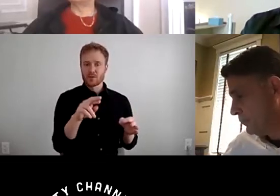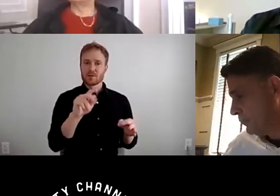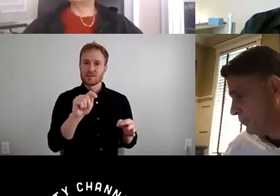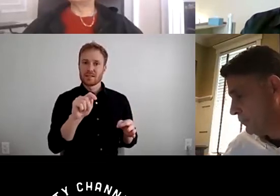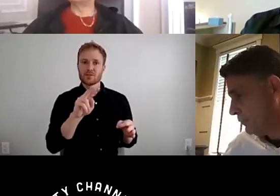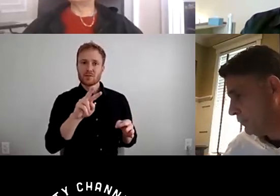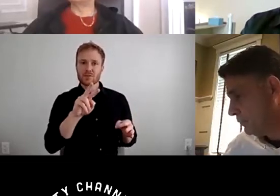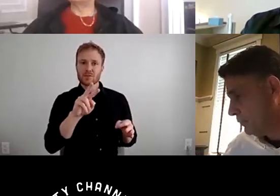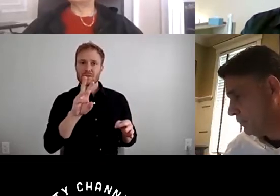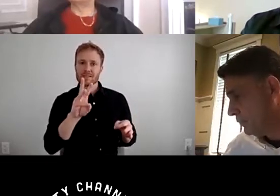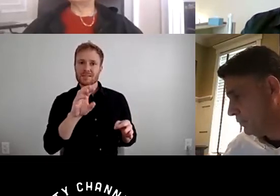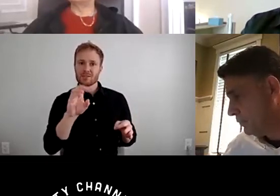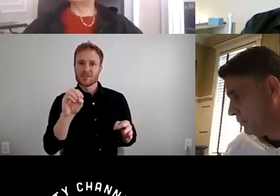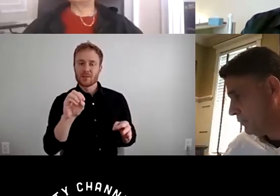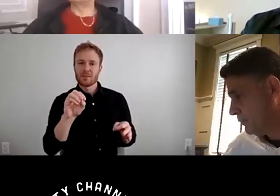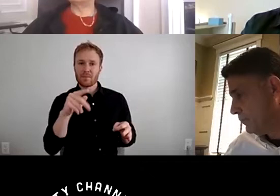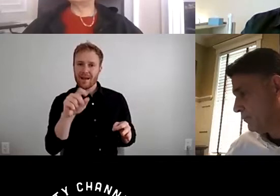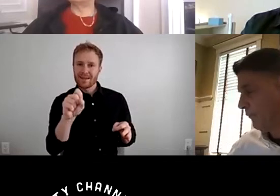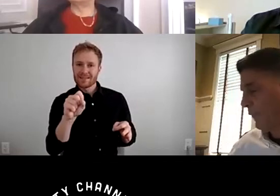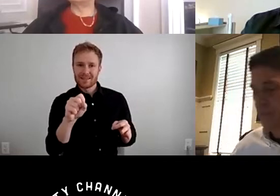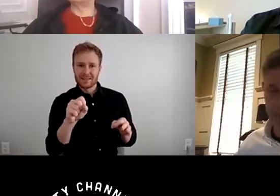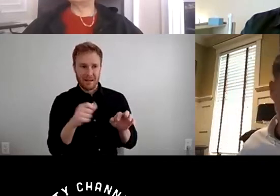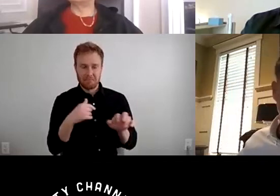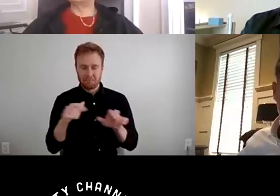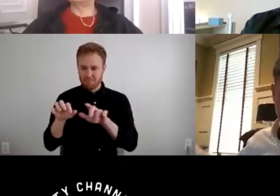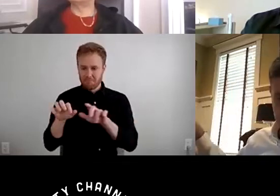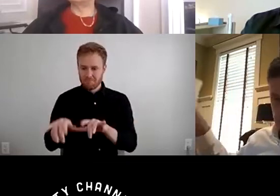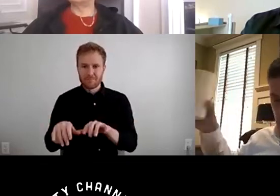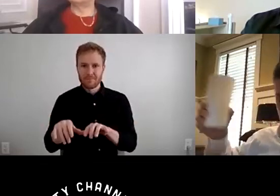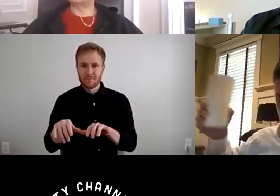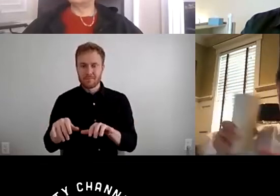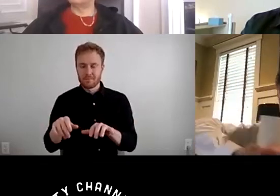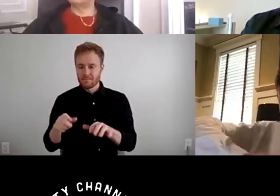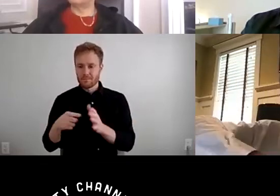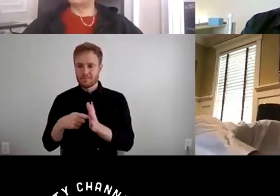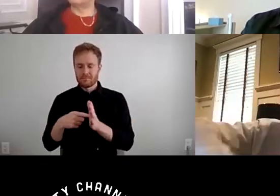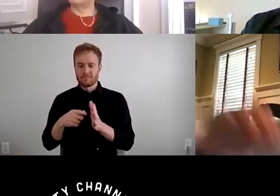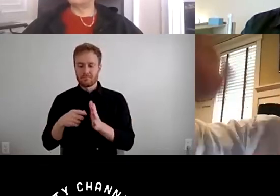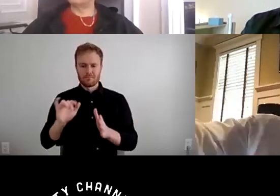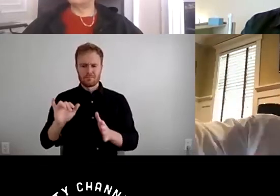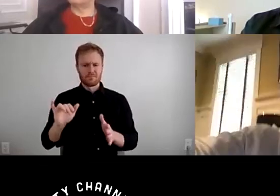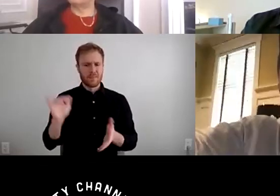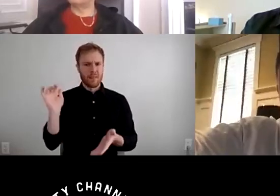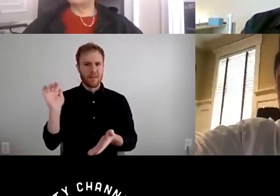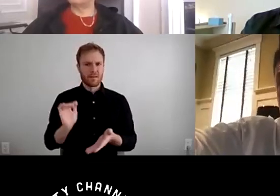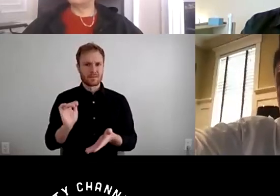T2600PS in here and I got, you know, places selling it online for